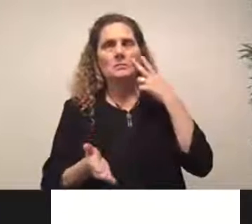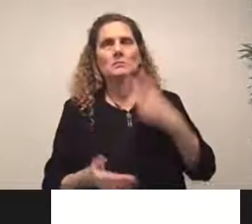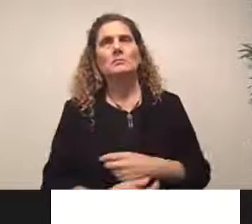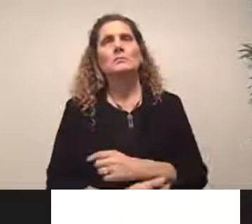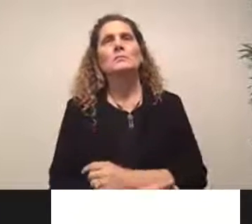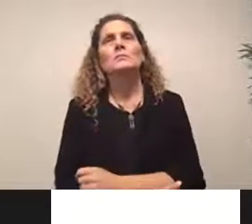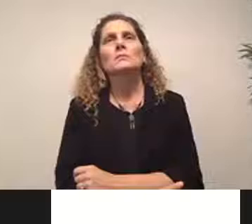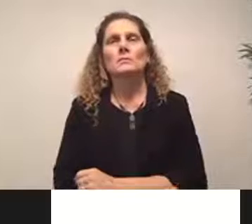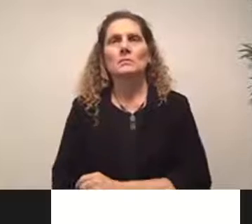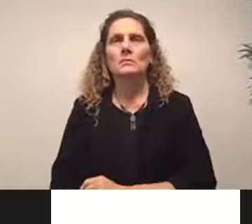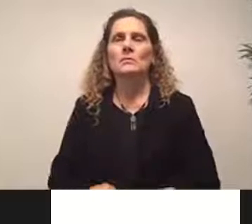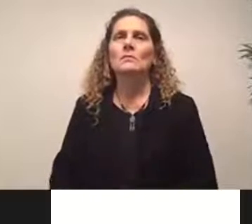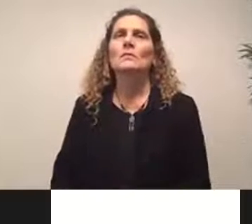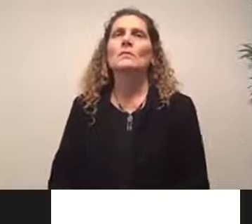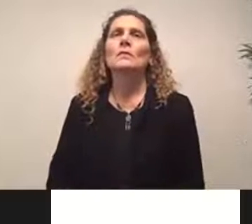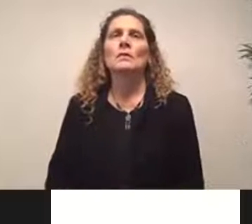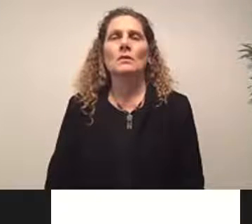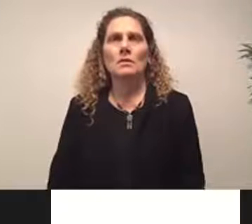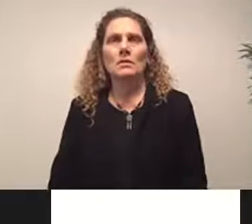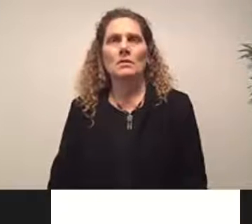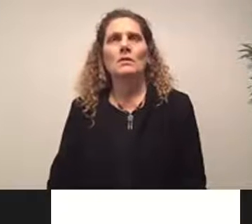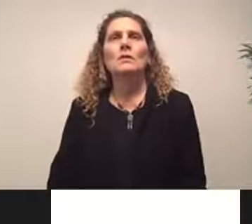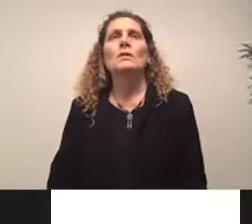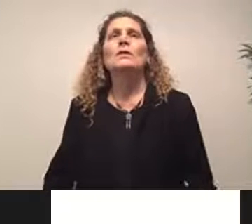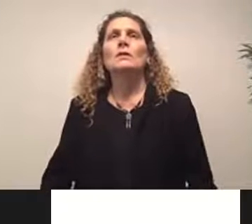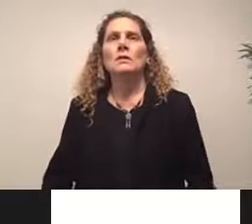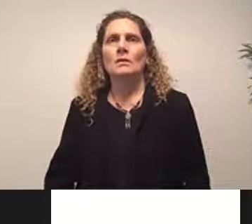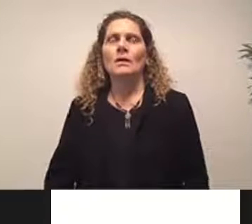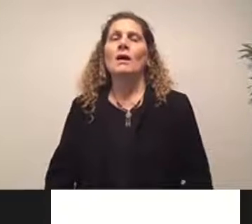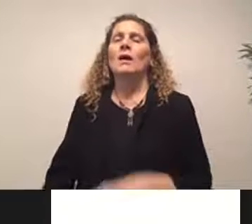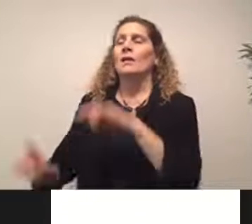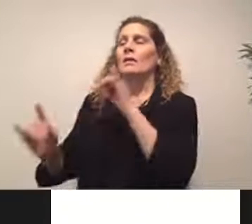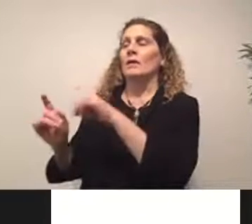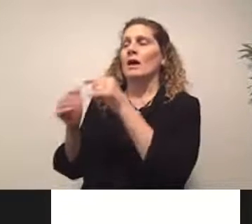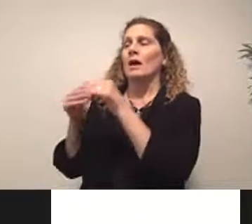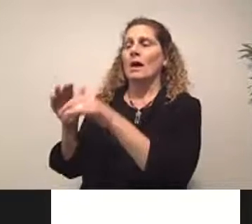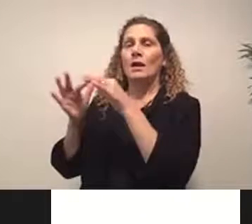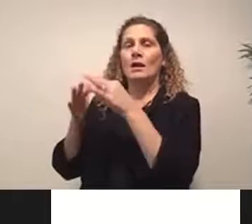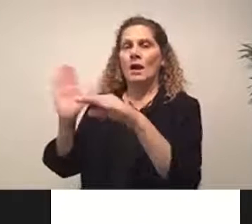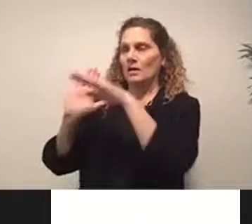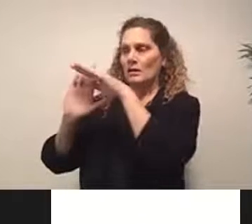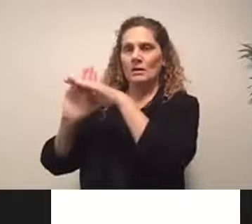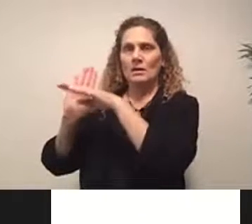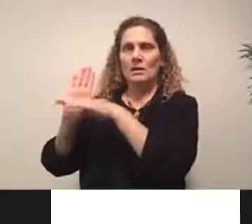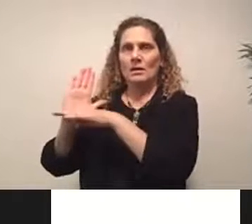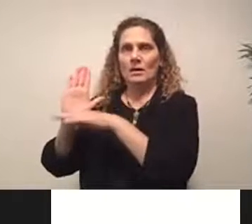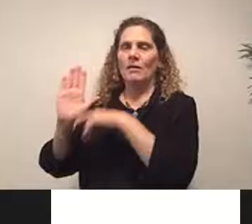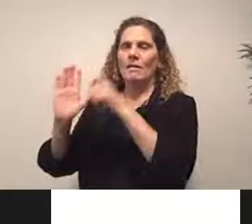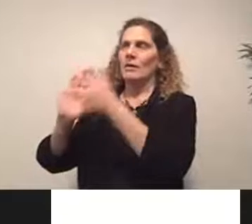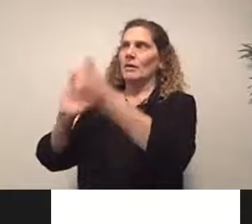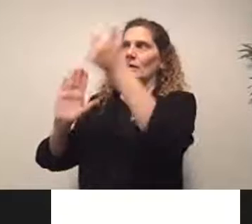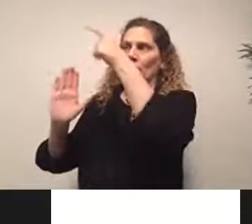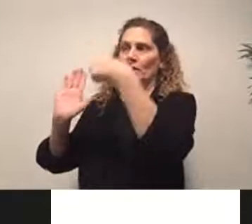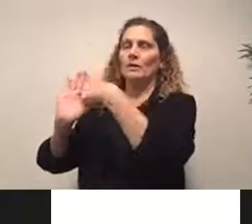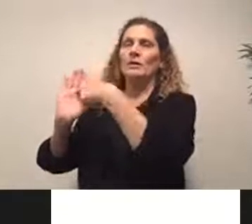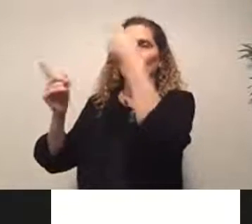by the CDC. So there's a lot of steps in this. And we know in the coming weeks, the state will provide data as it relates to who